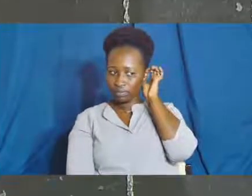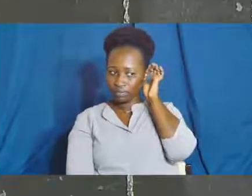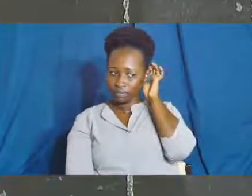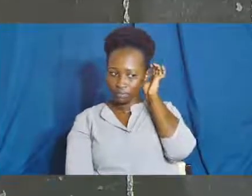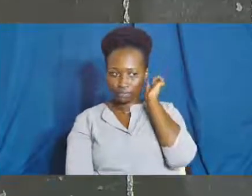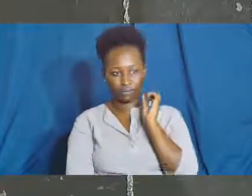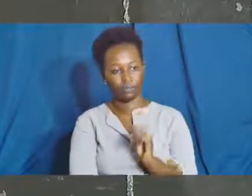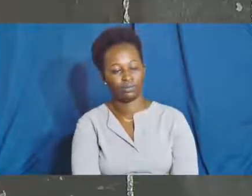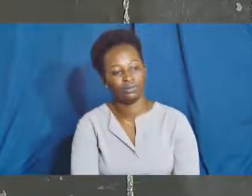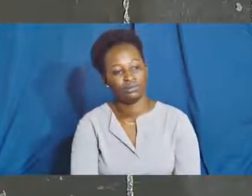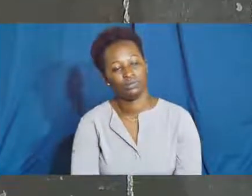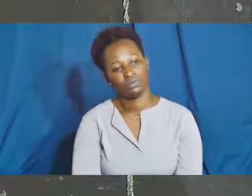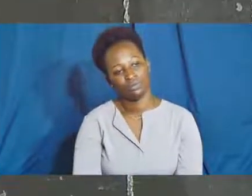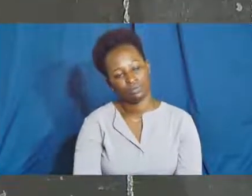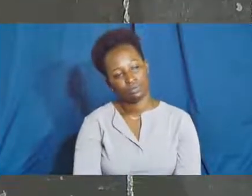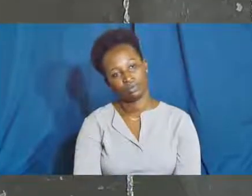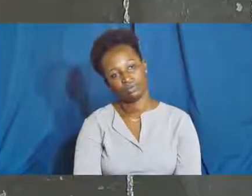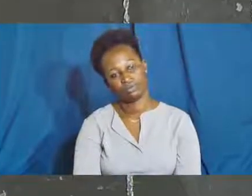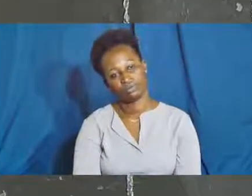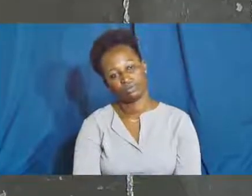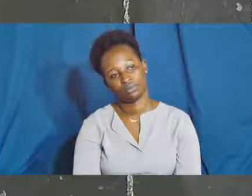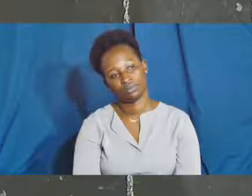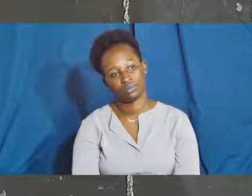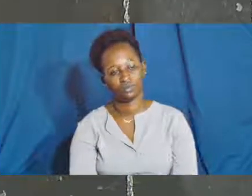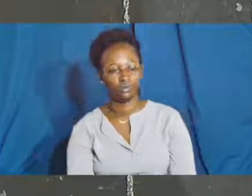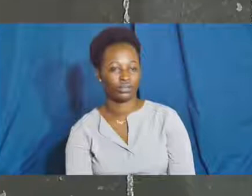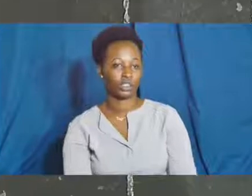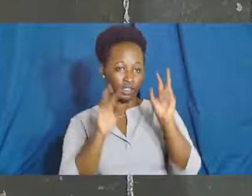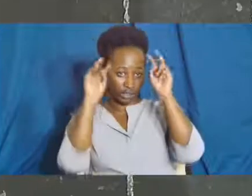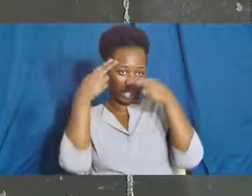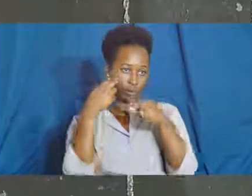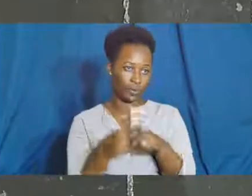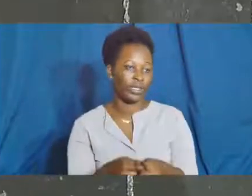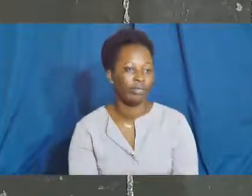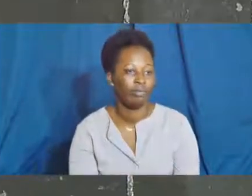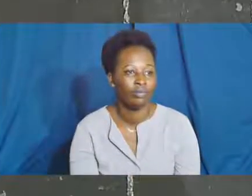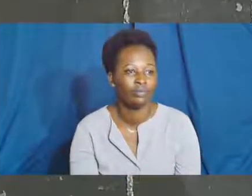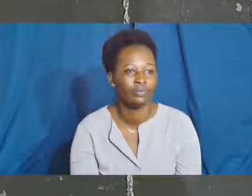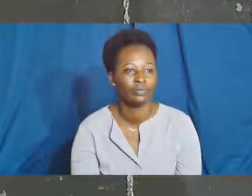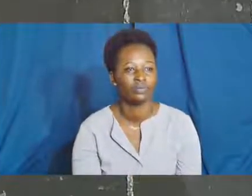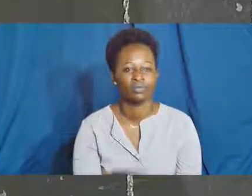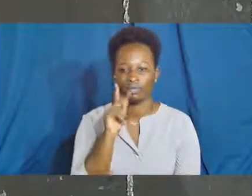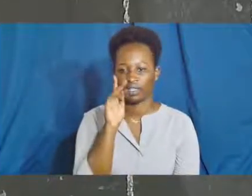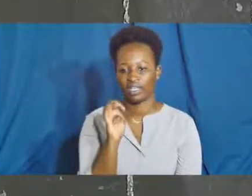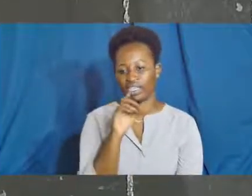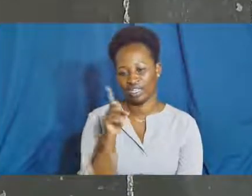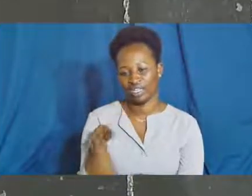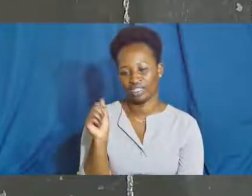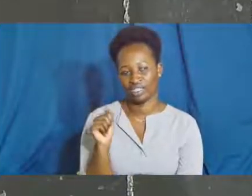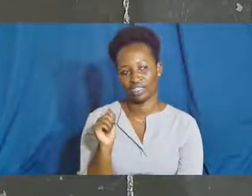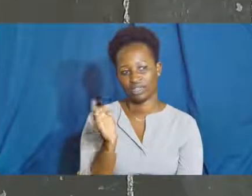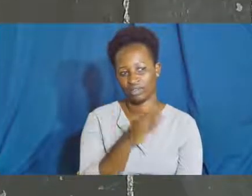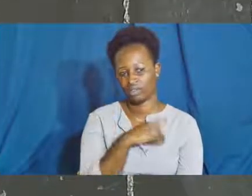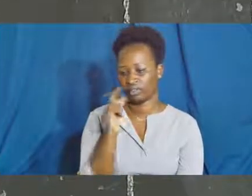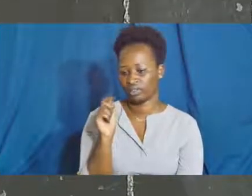We have to first look at the title, which will be Kaiser Traders. Make sure you follow Kaiser Traders.